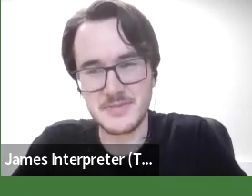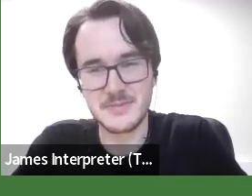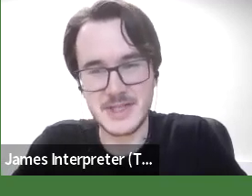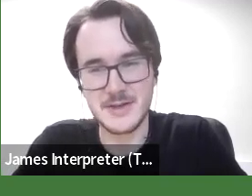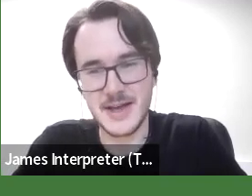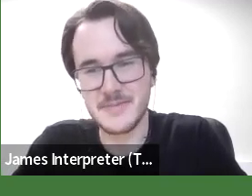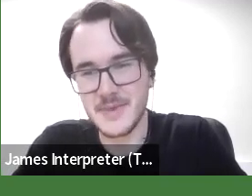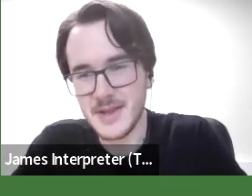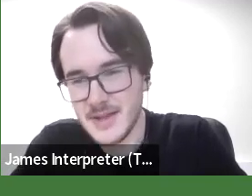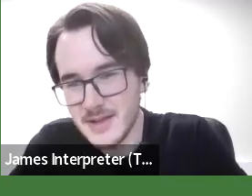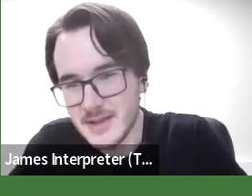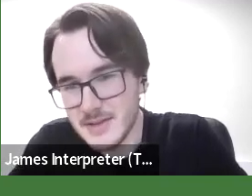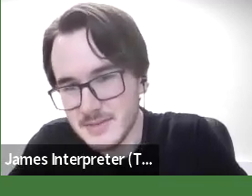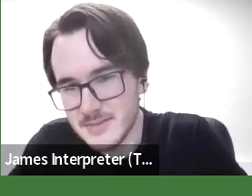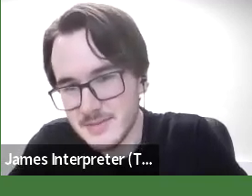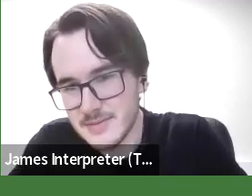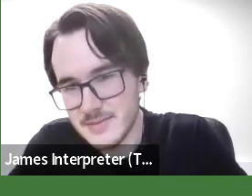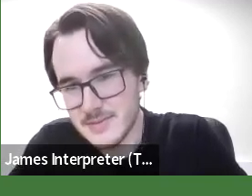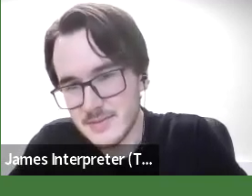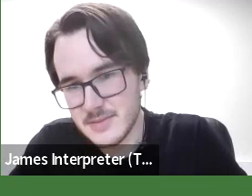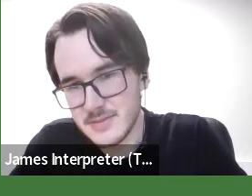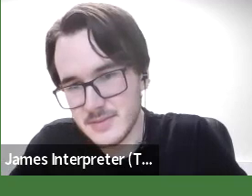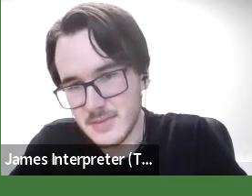So please do that.